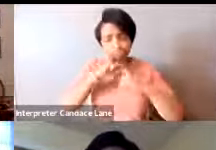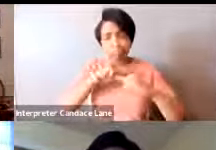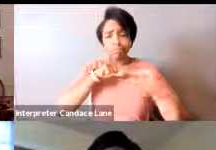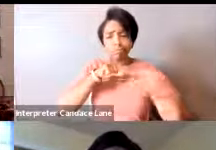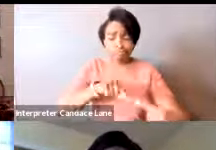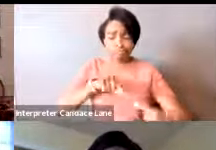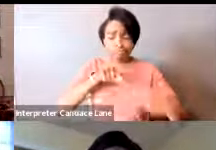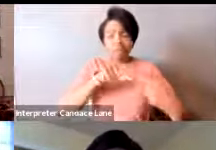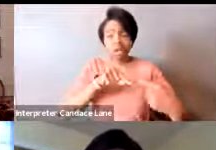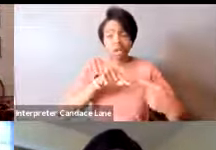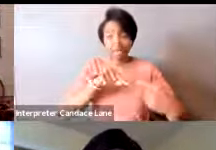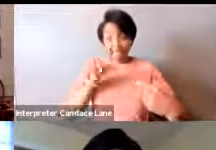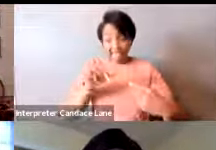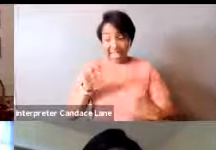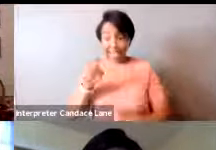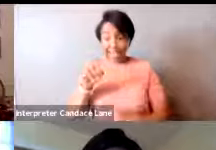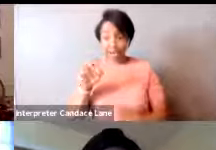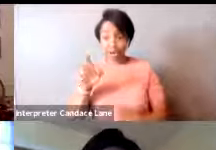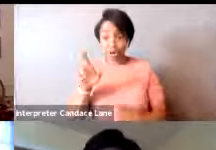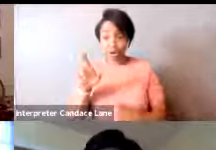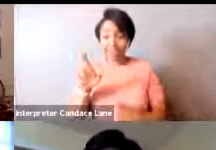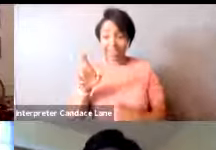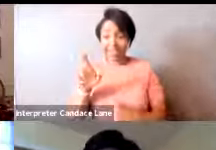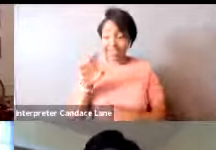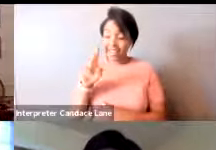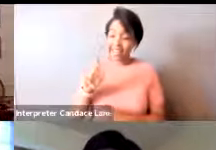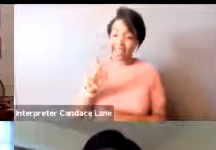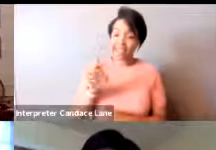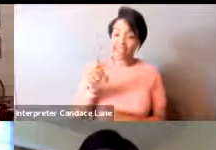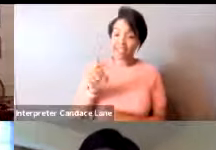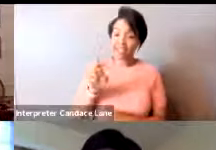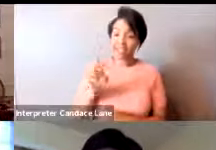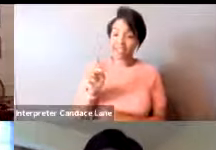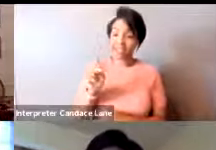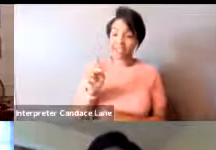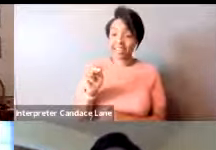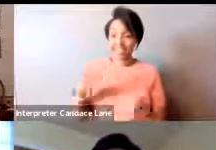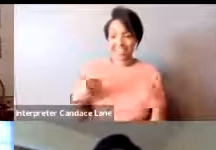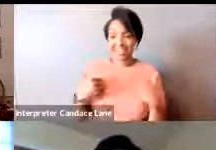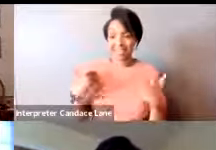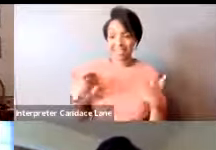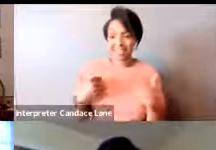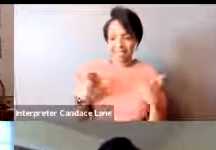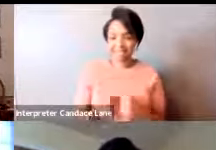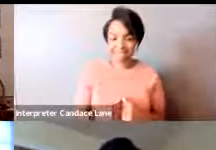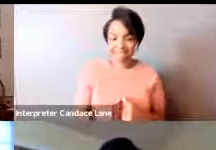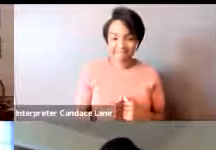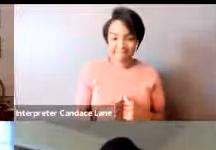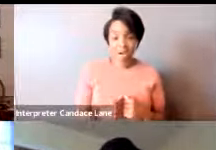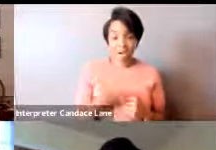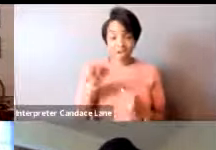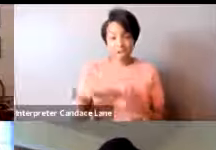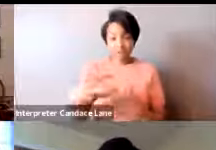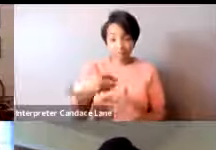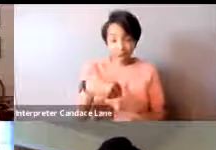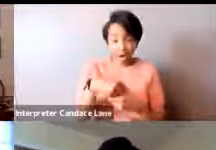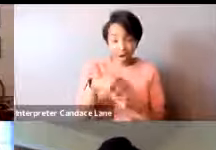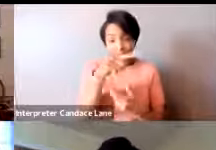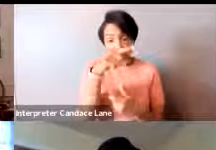And we're celebrating, in particular, these three poets tonight, and their place within the Black poetic